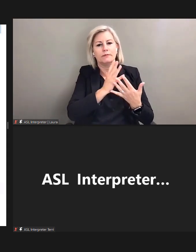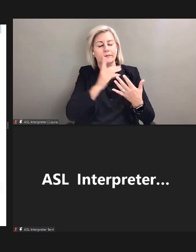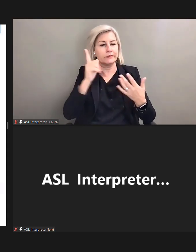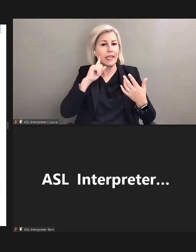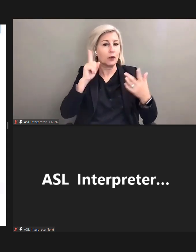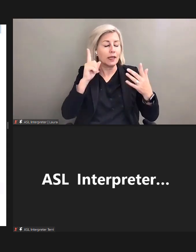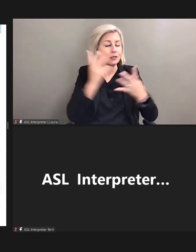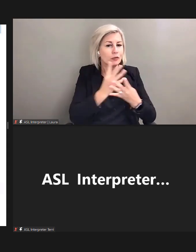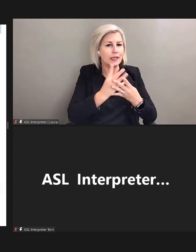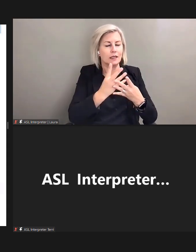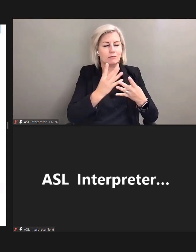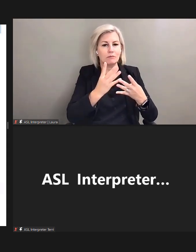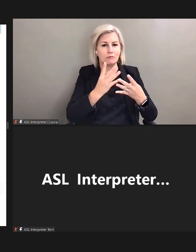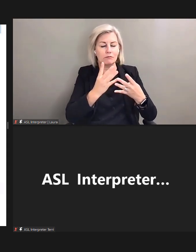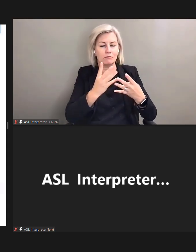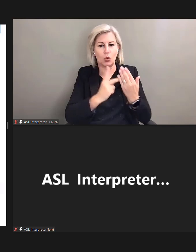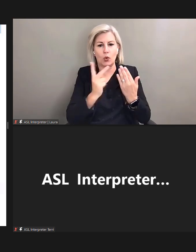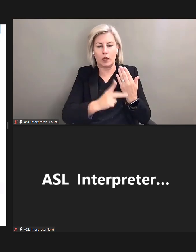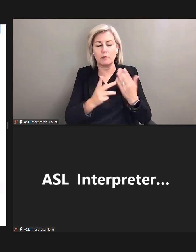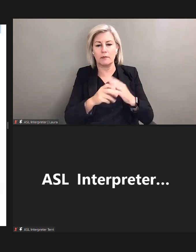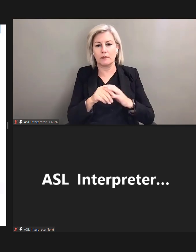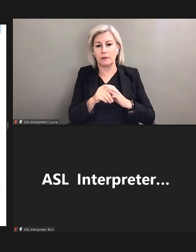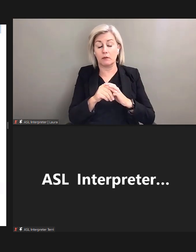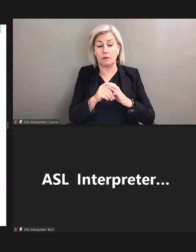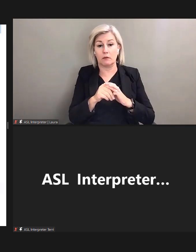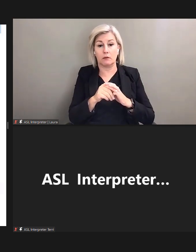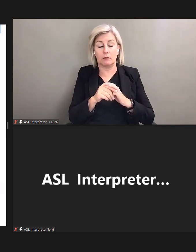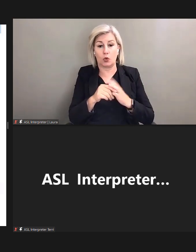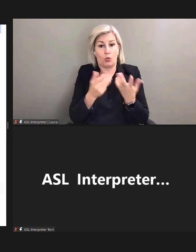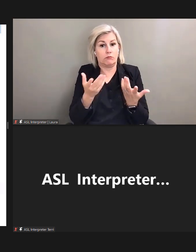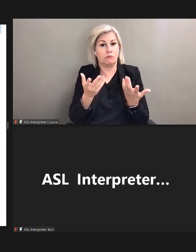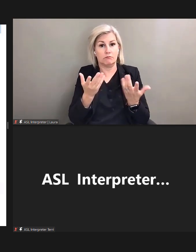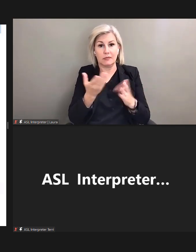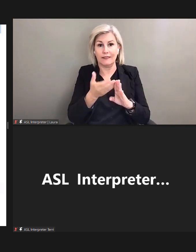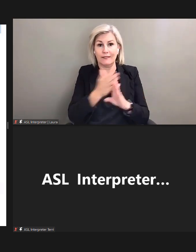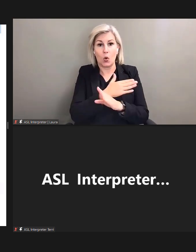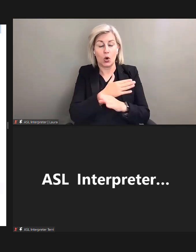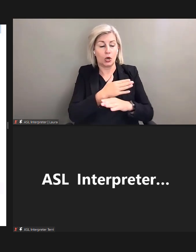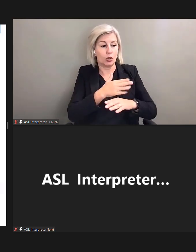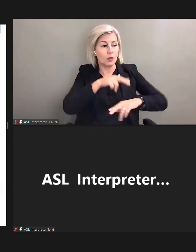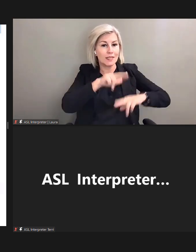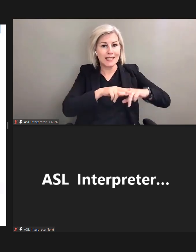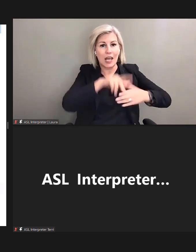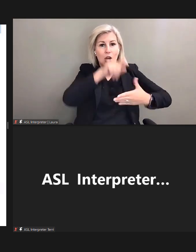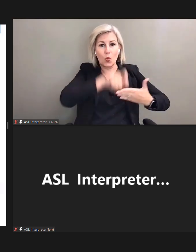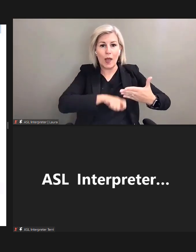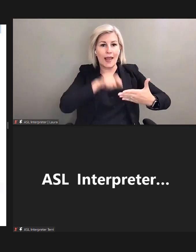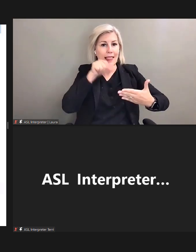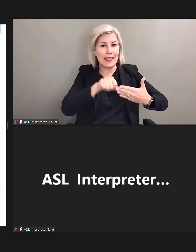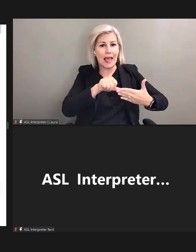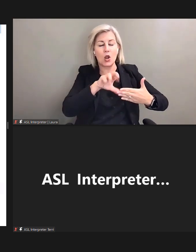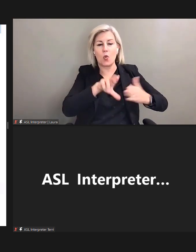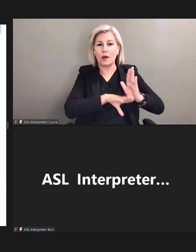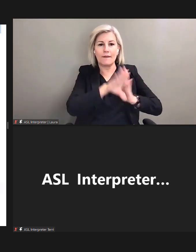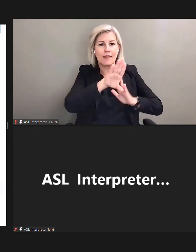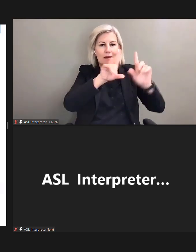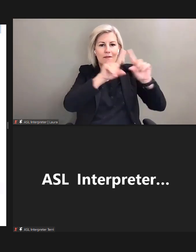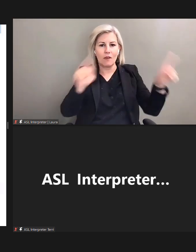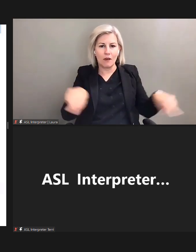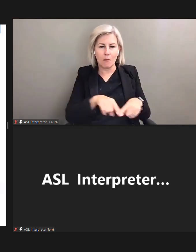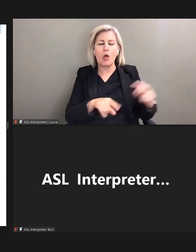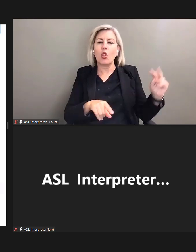hearing screening program. So certainly before you go sit down and write a letter or develop a form, look